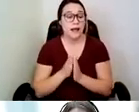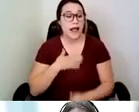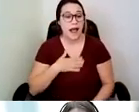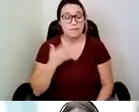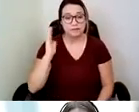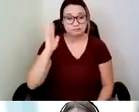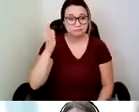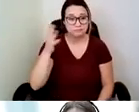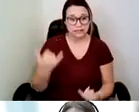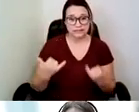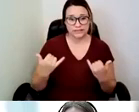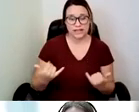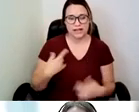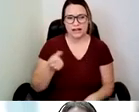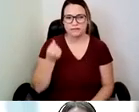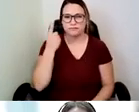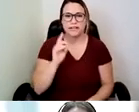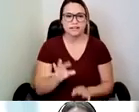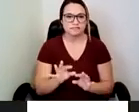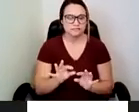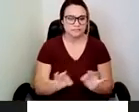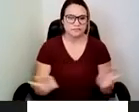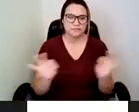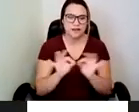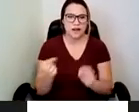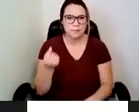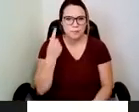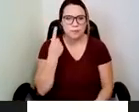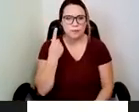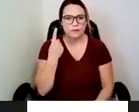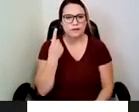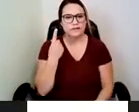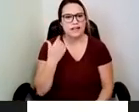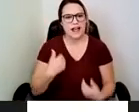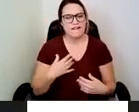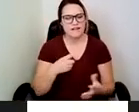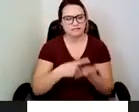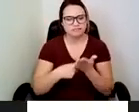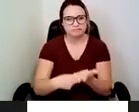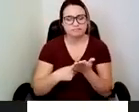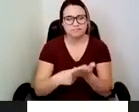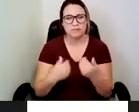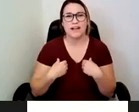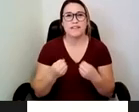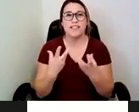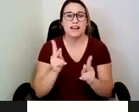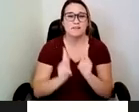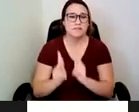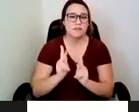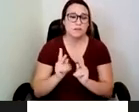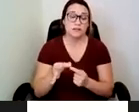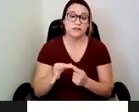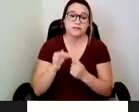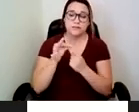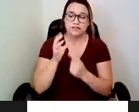understanding the importance of having these discussions, we have so many people that are especially elderly that may